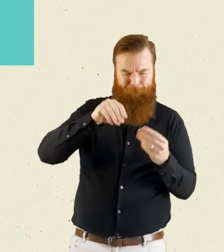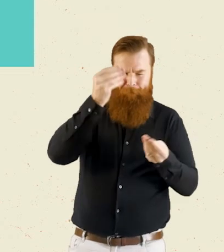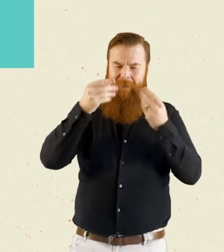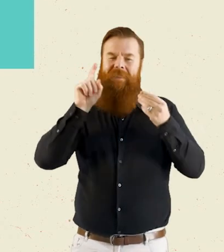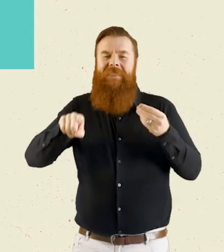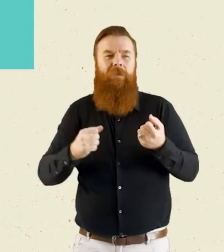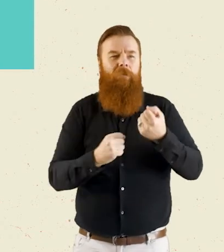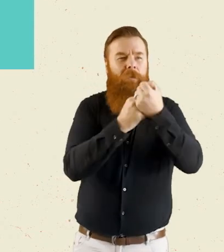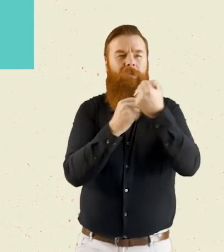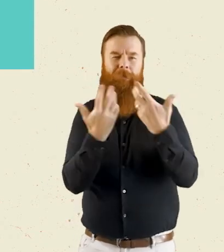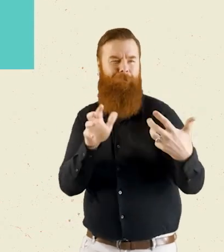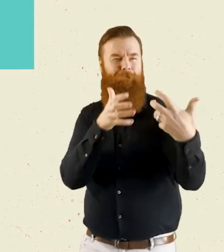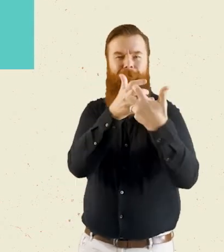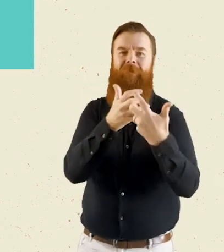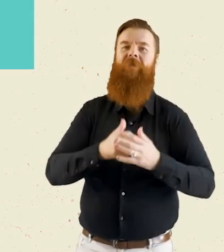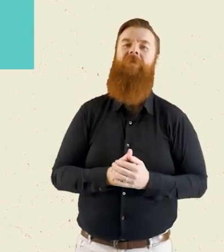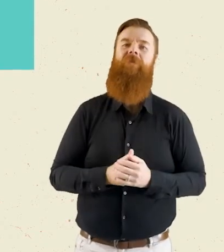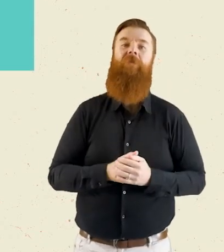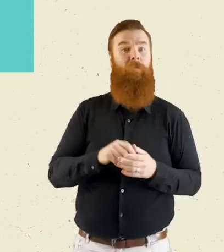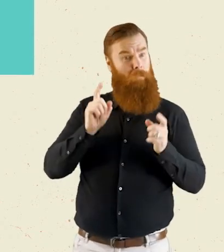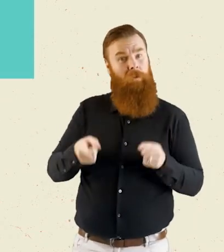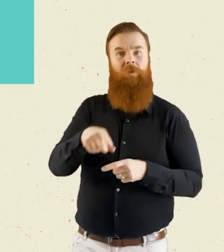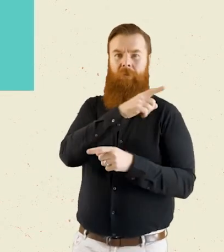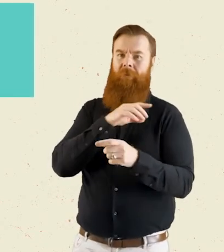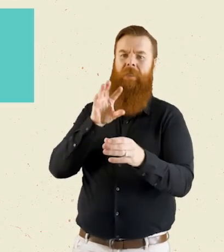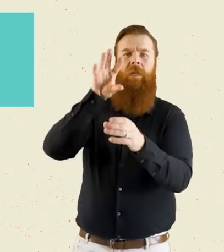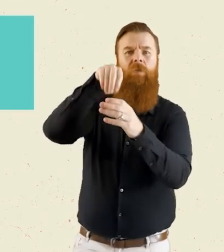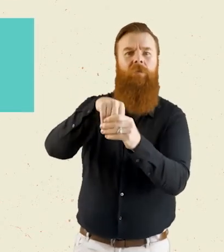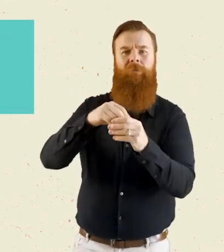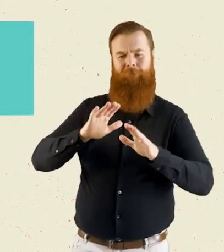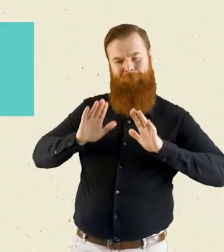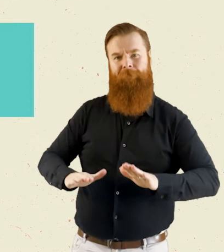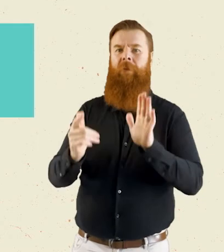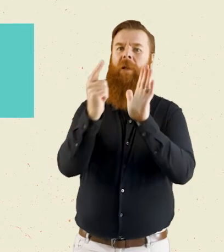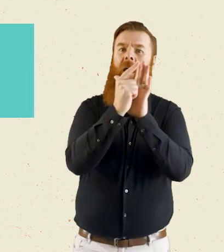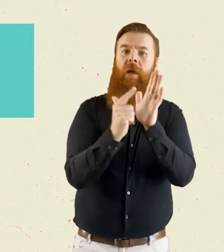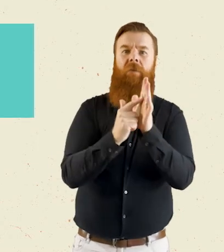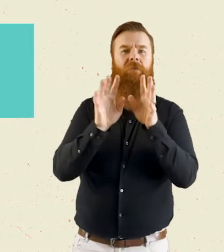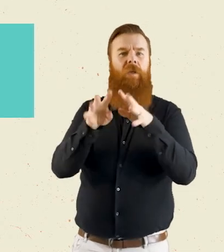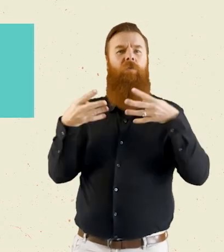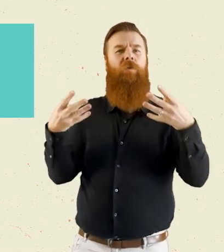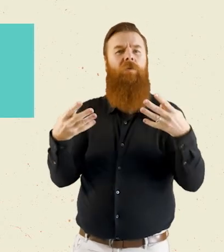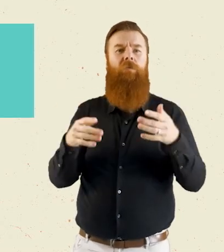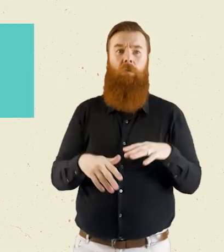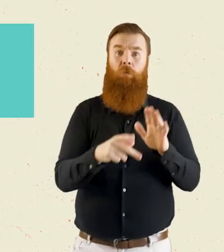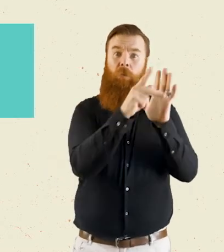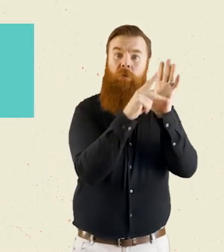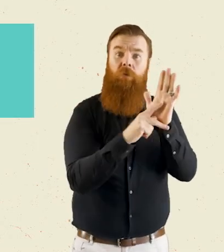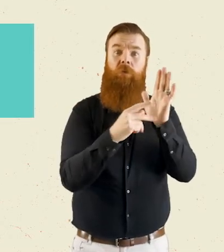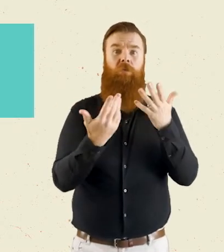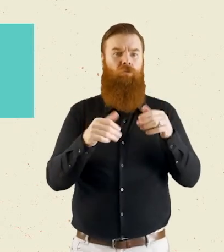to identify relevant challenges. Next, the analysis should include context of the country's current legal